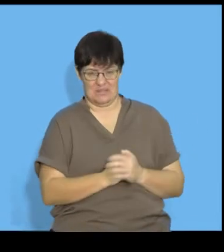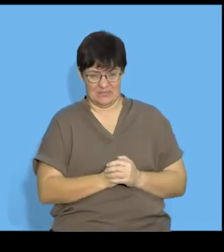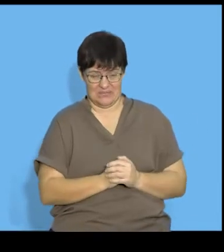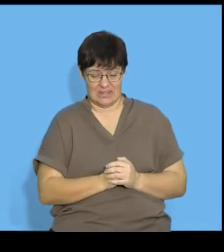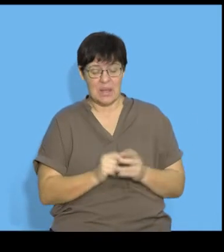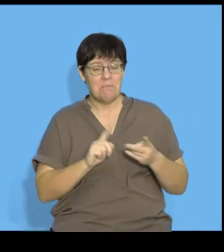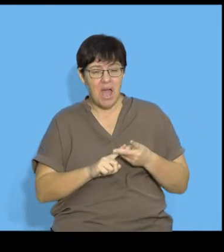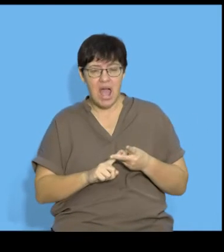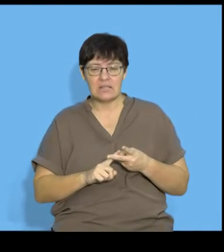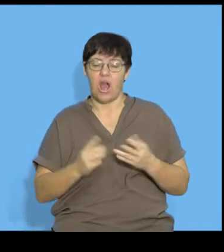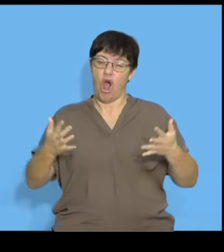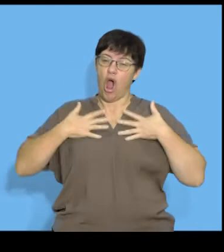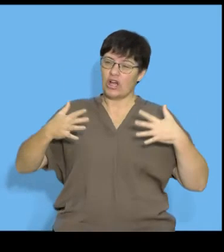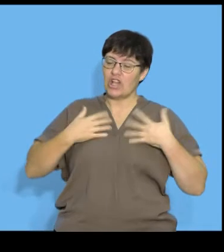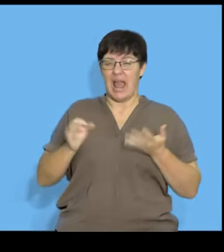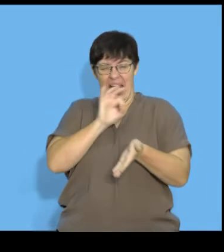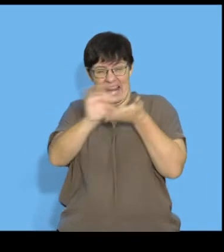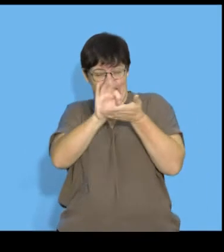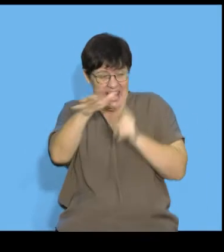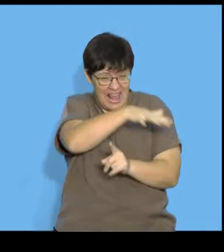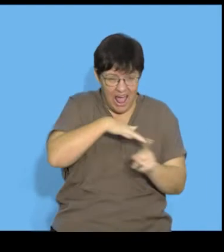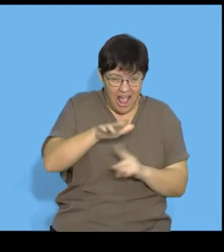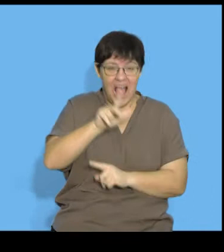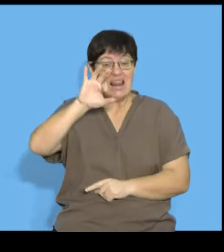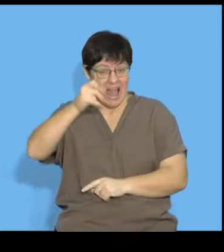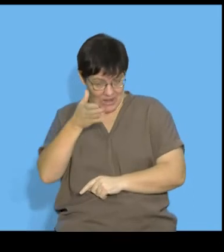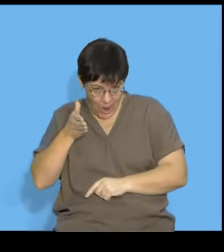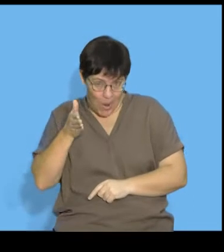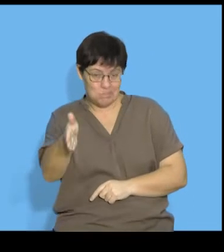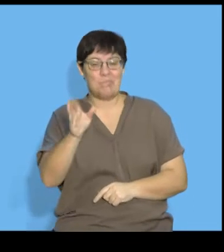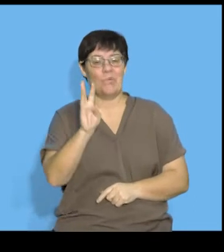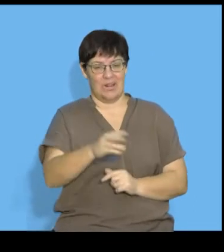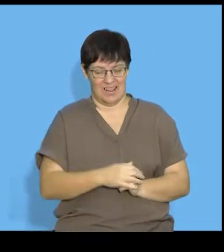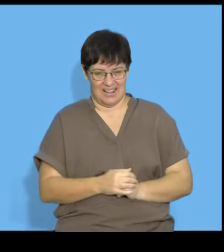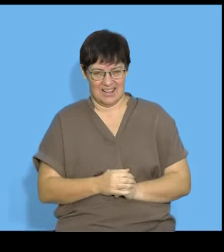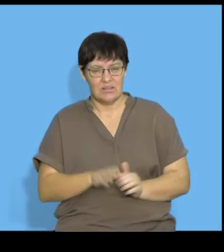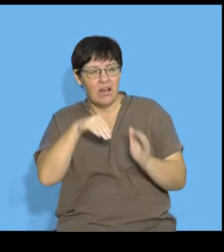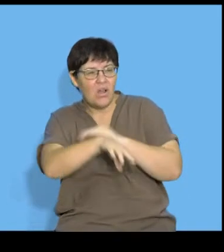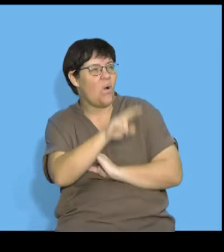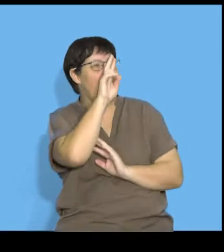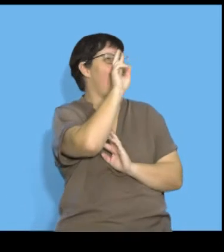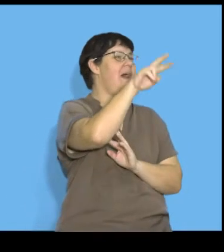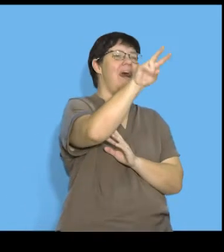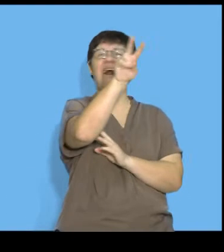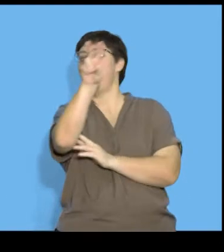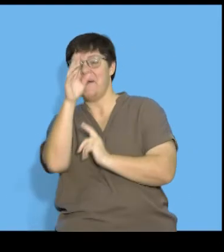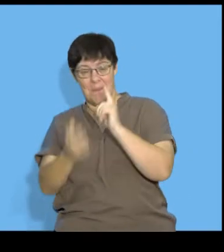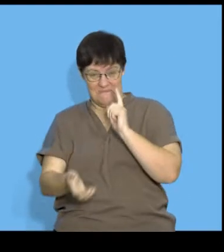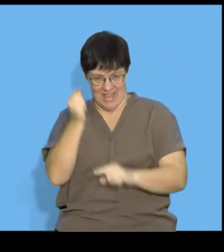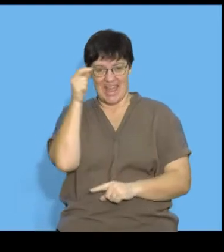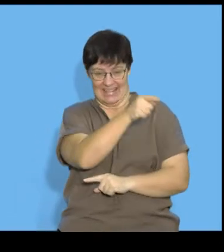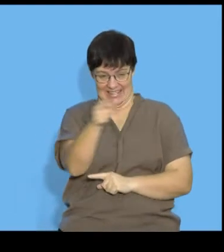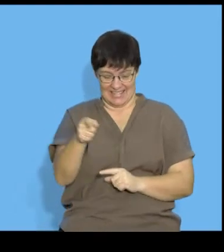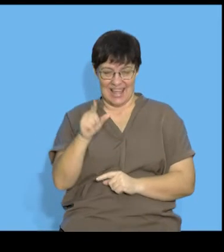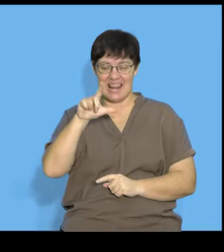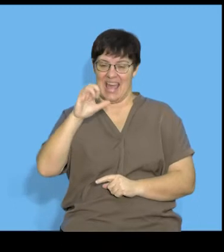clean, you're going to go and see a lot of lichen. I want you to go out, see if you can find some lichen. See if you